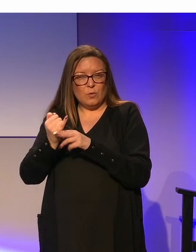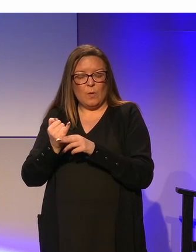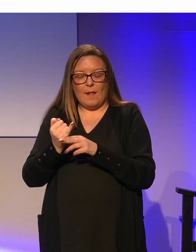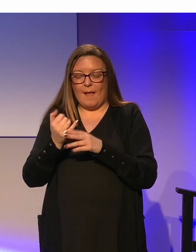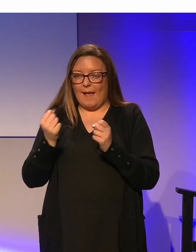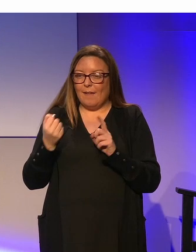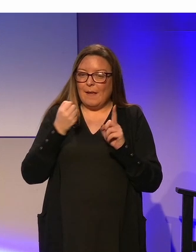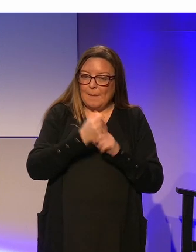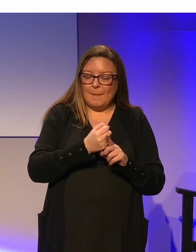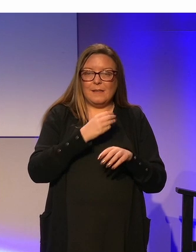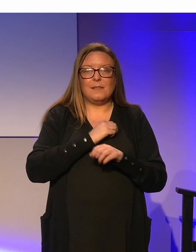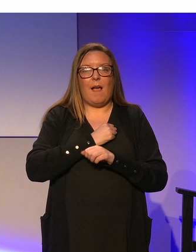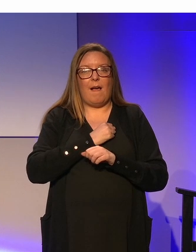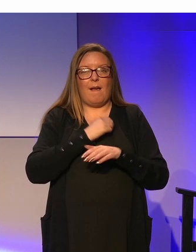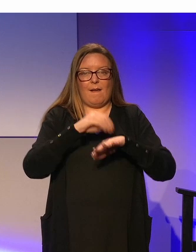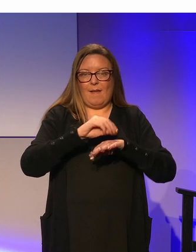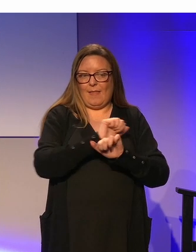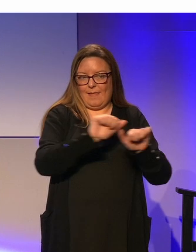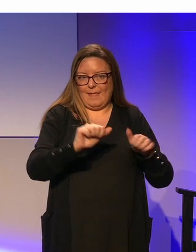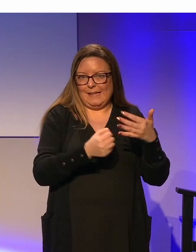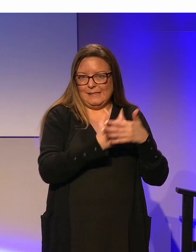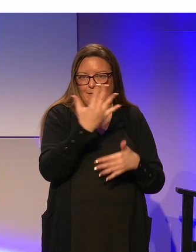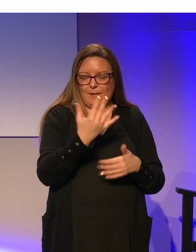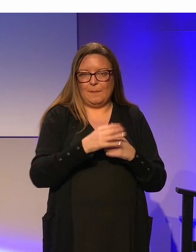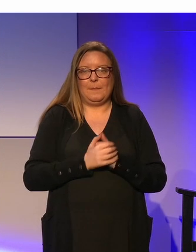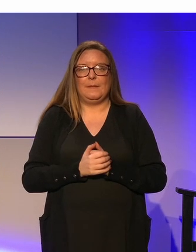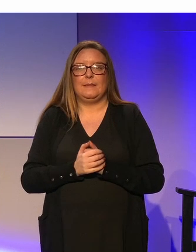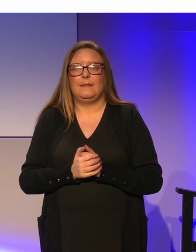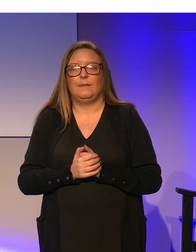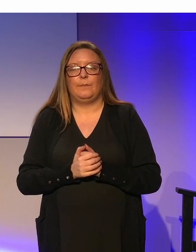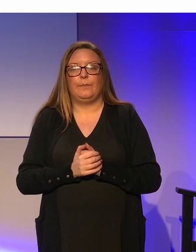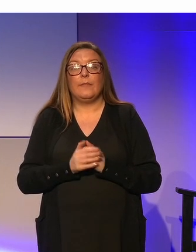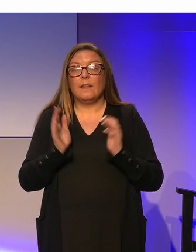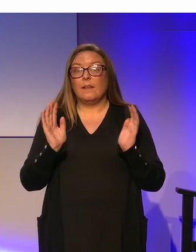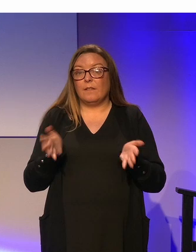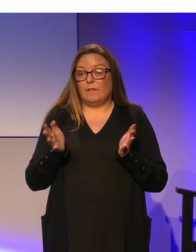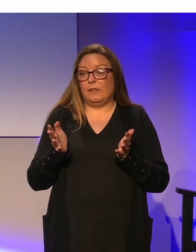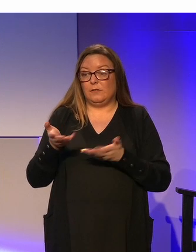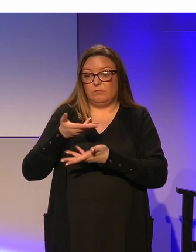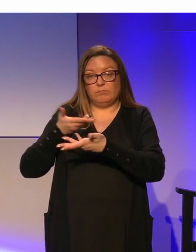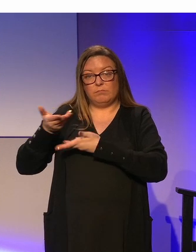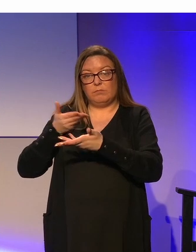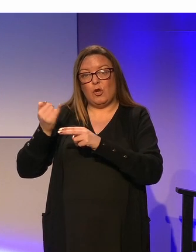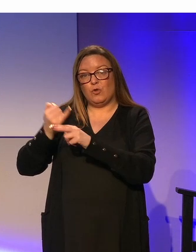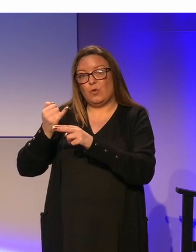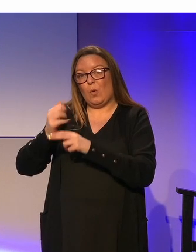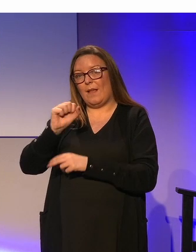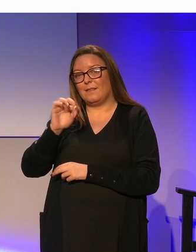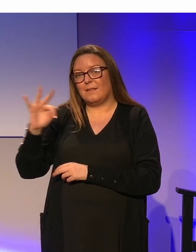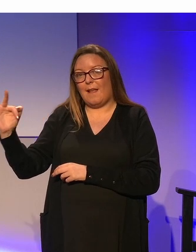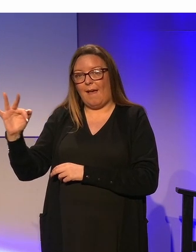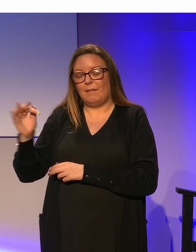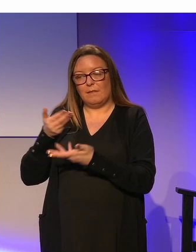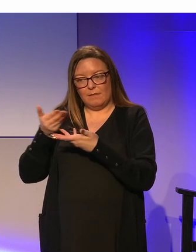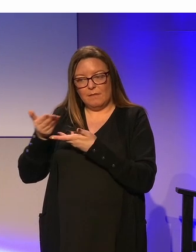on his development. When we talk to school staff, we found that where a subset